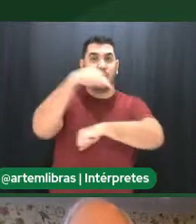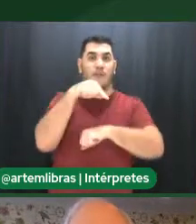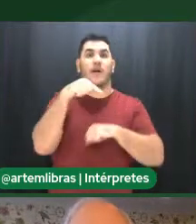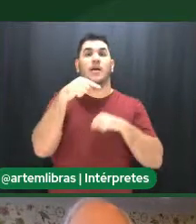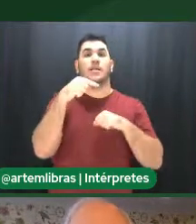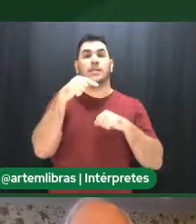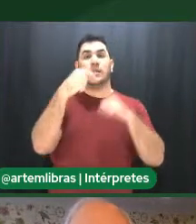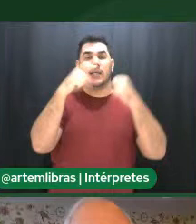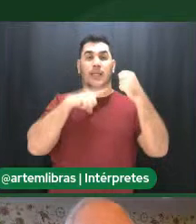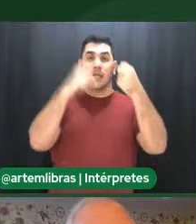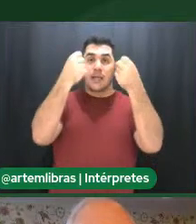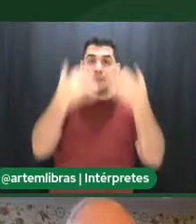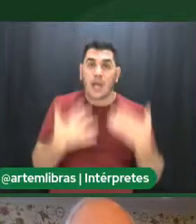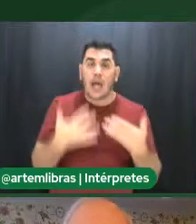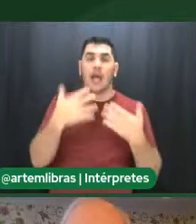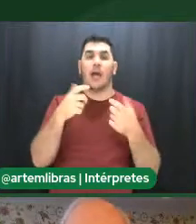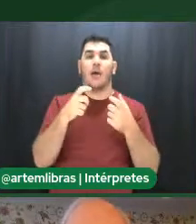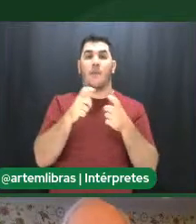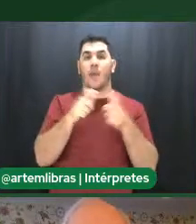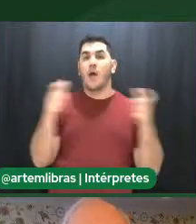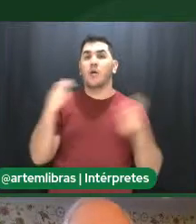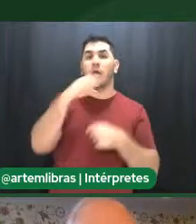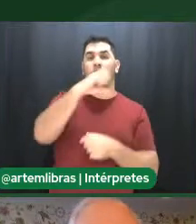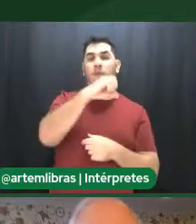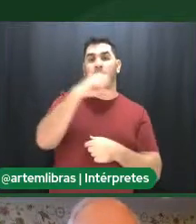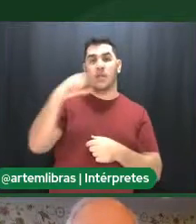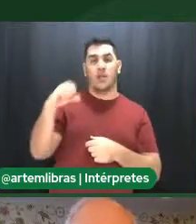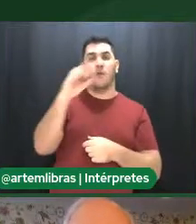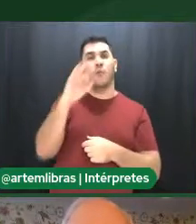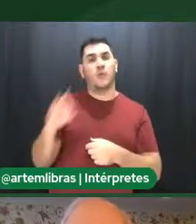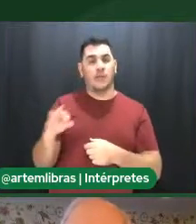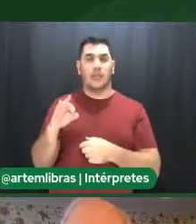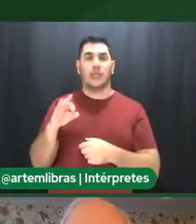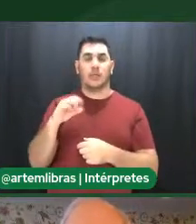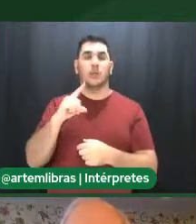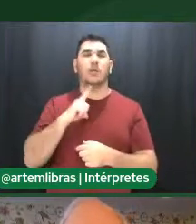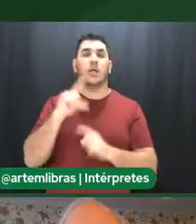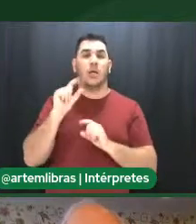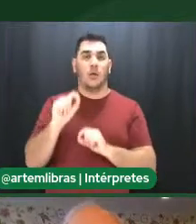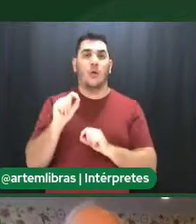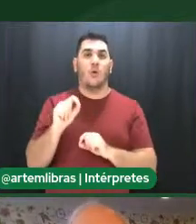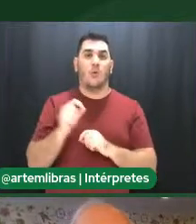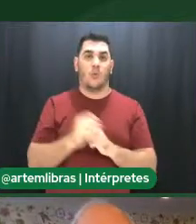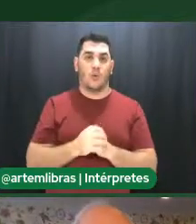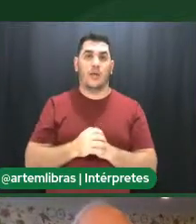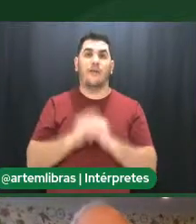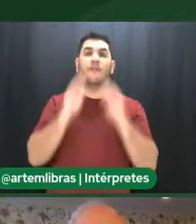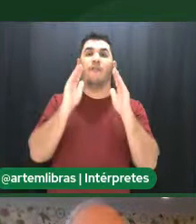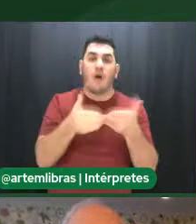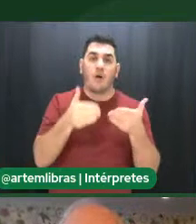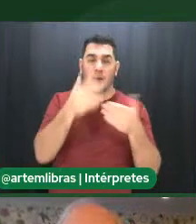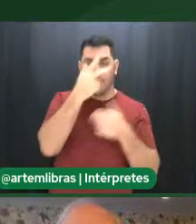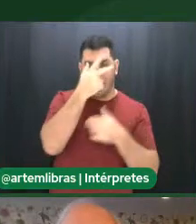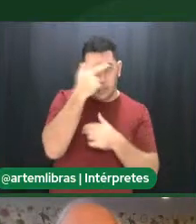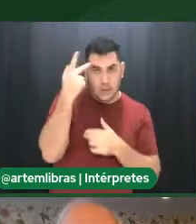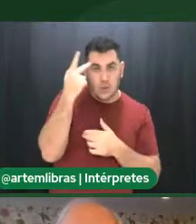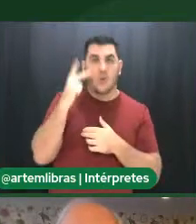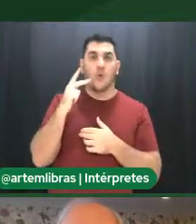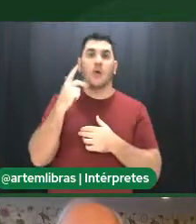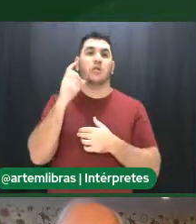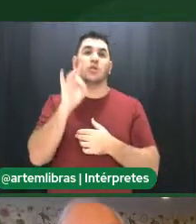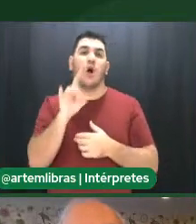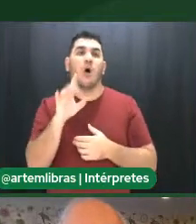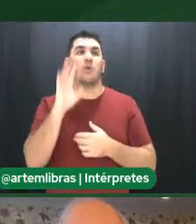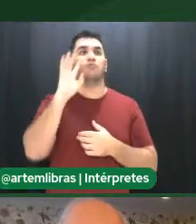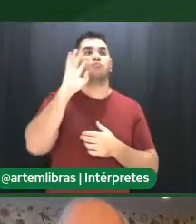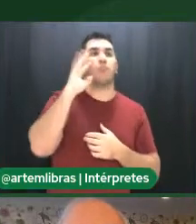explanations that reduce confusion when a decision has been made. But I suggest there's a better approach,